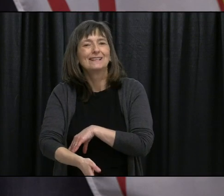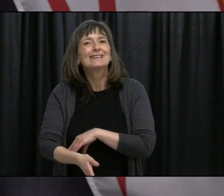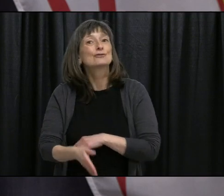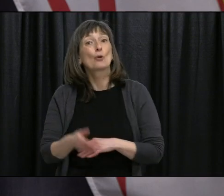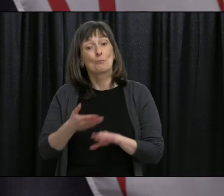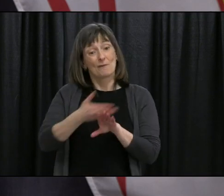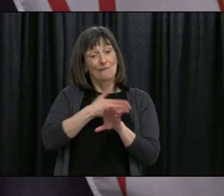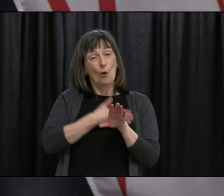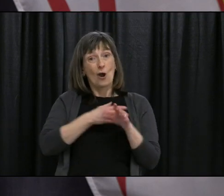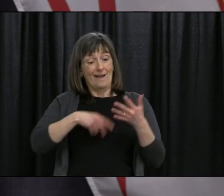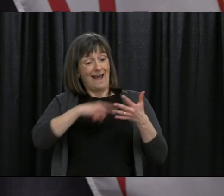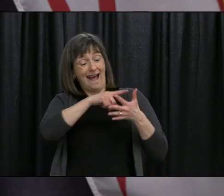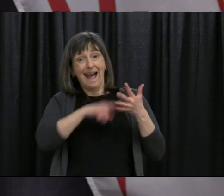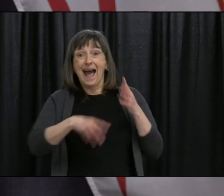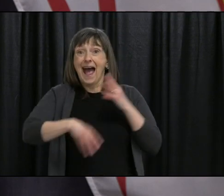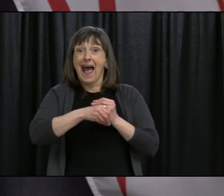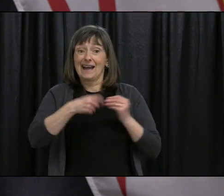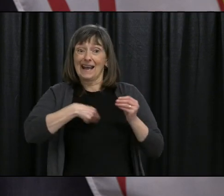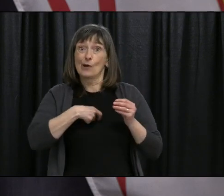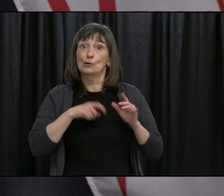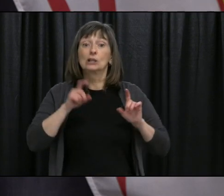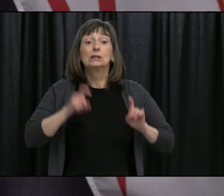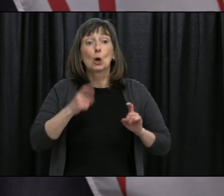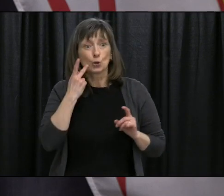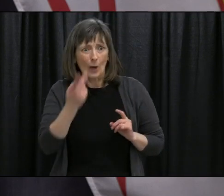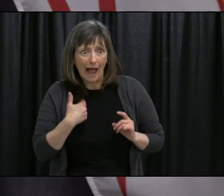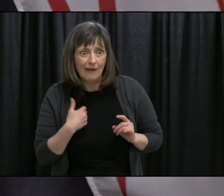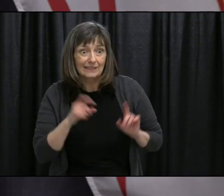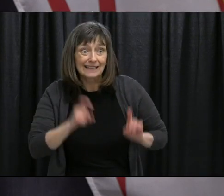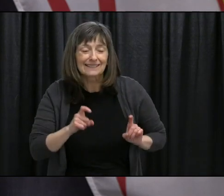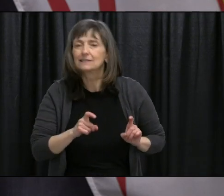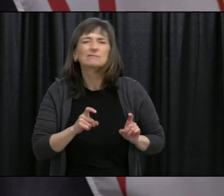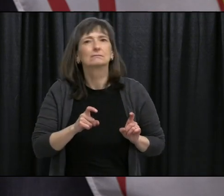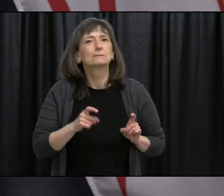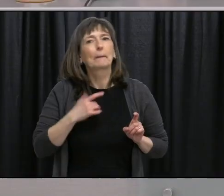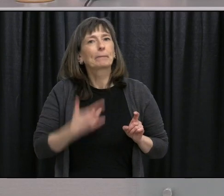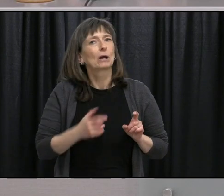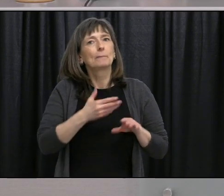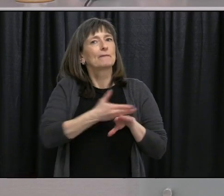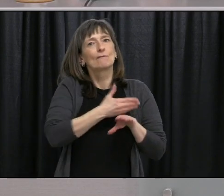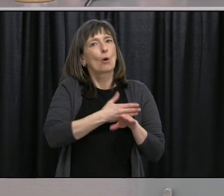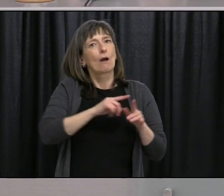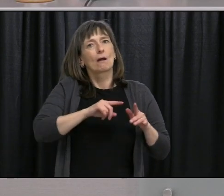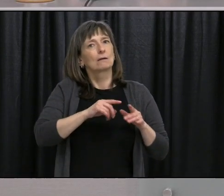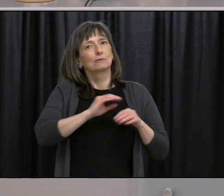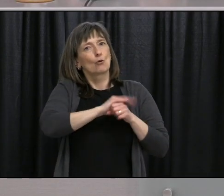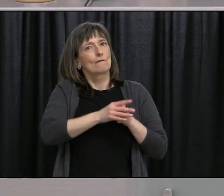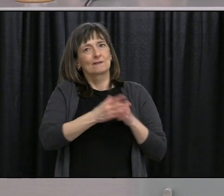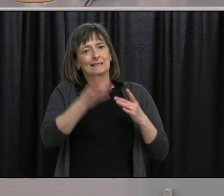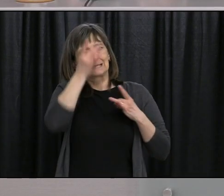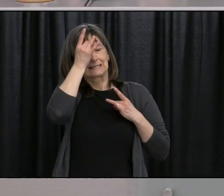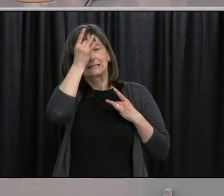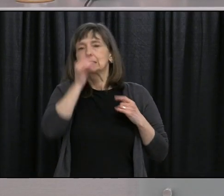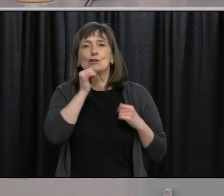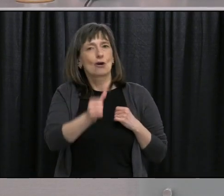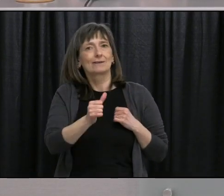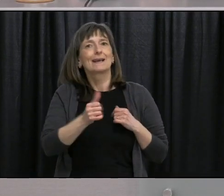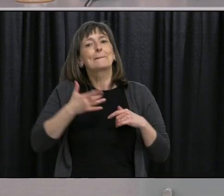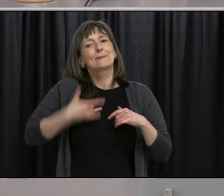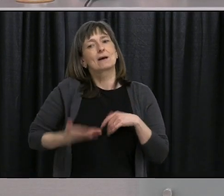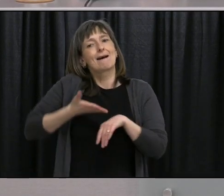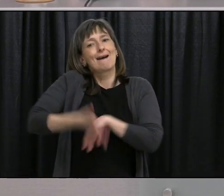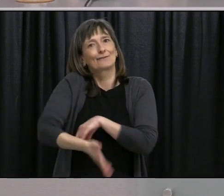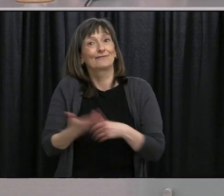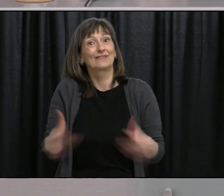can expand our testing criteria. Thank you. Our next questions are from Patrick Butler of